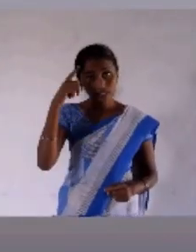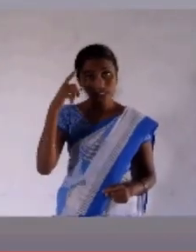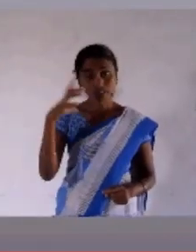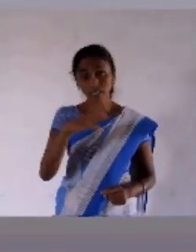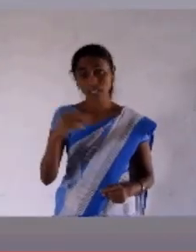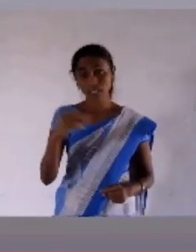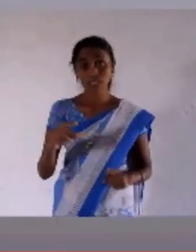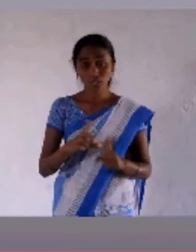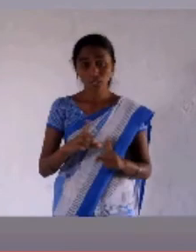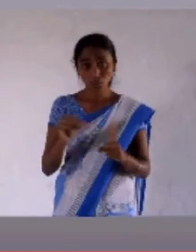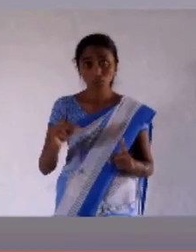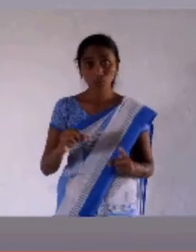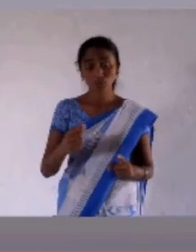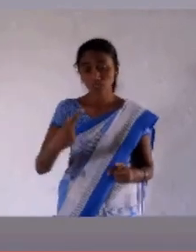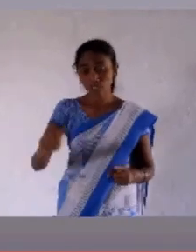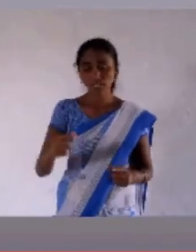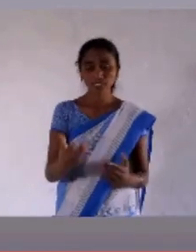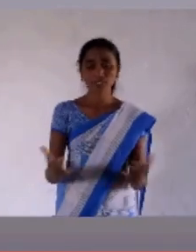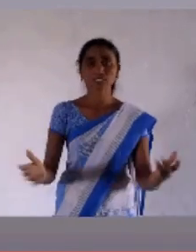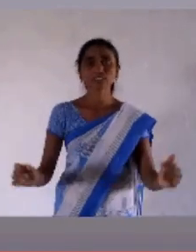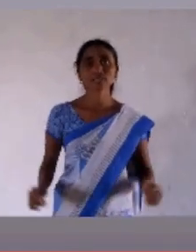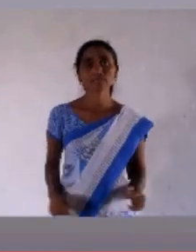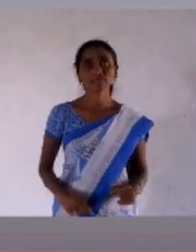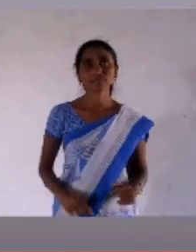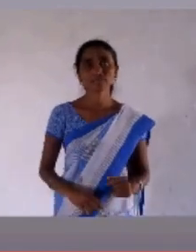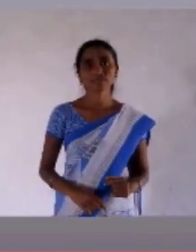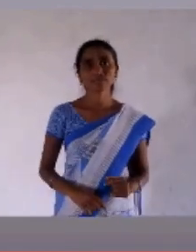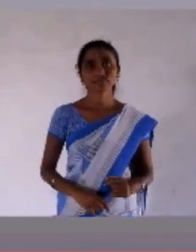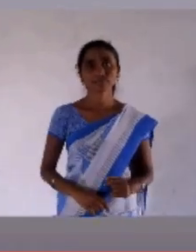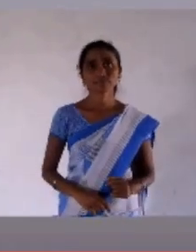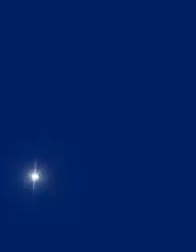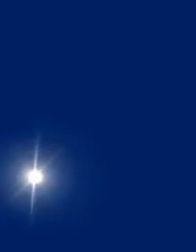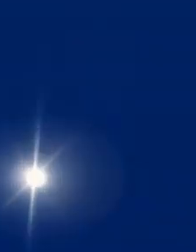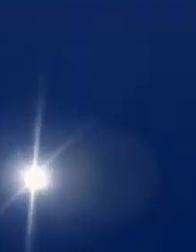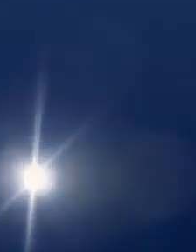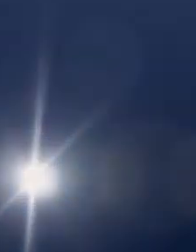Think and do right things.